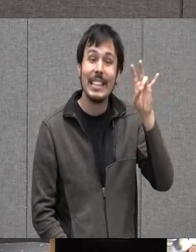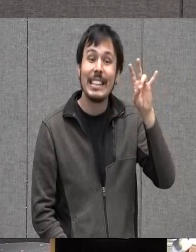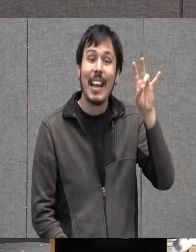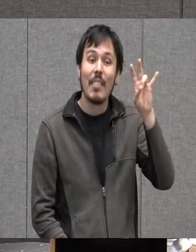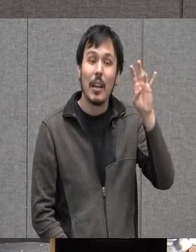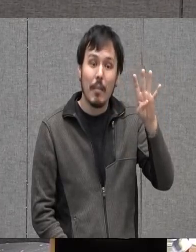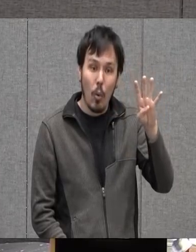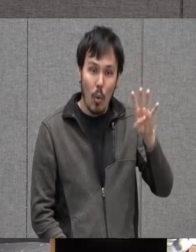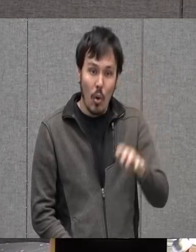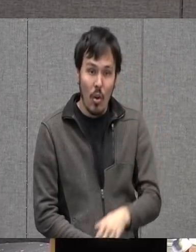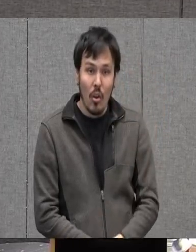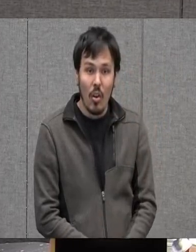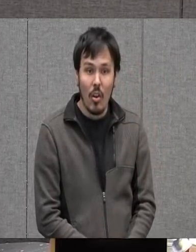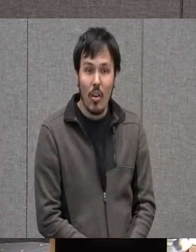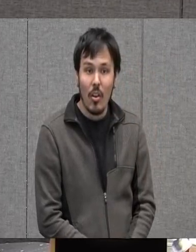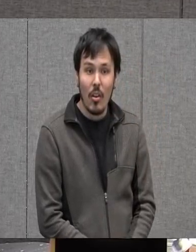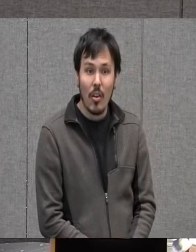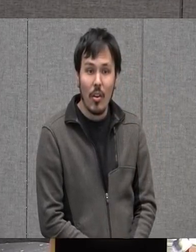74,